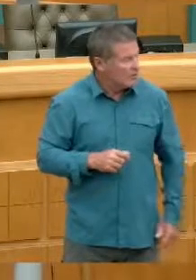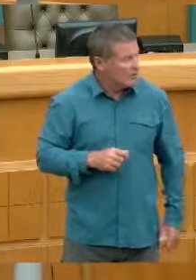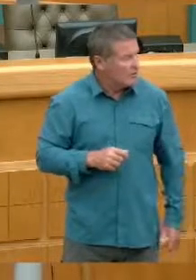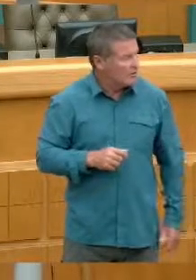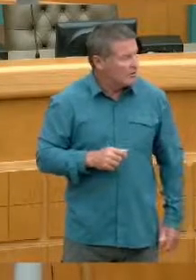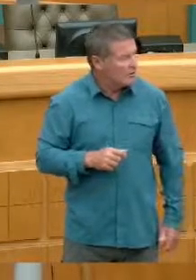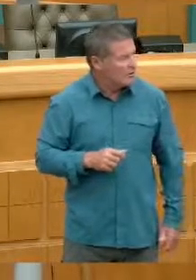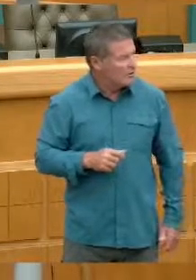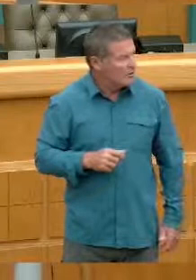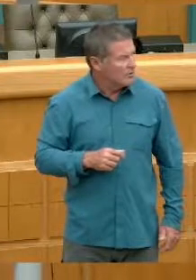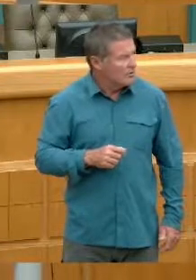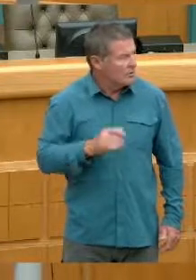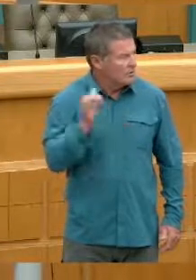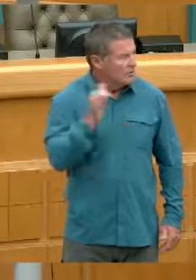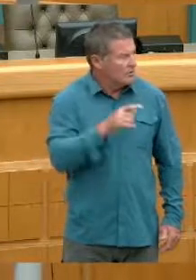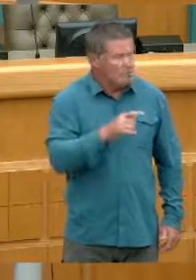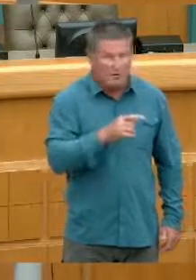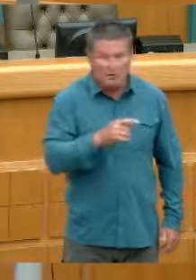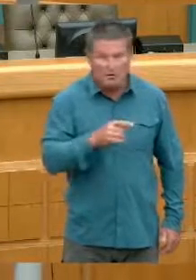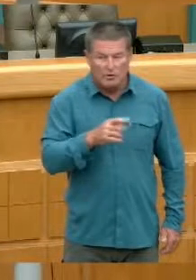Yeah, I think this one is,